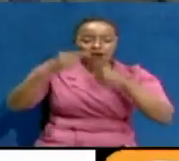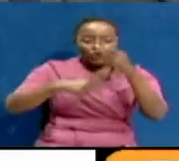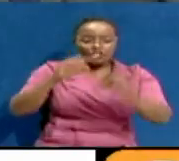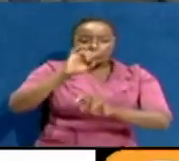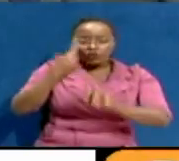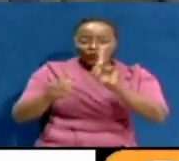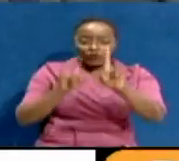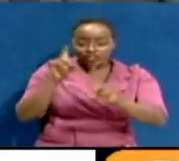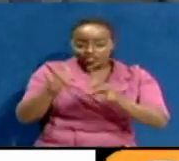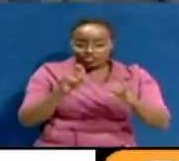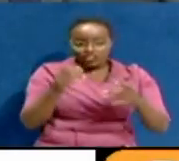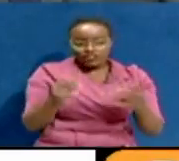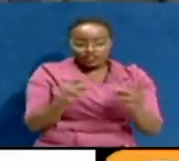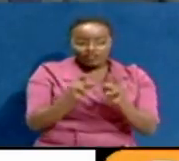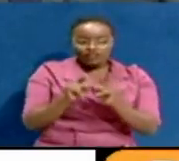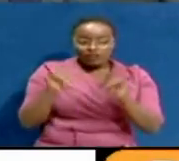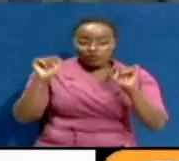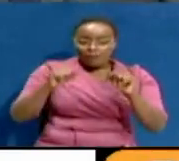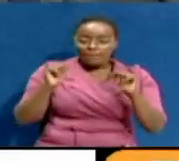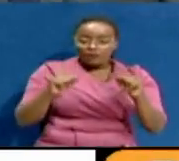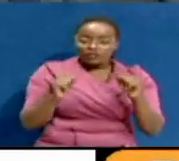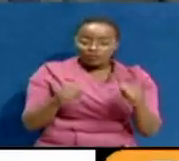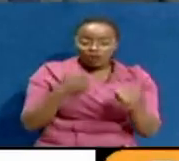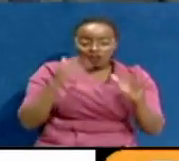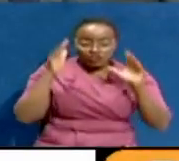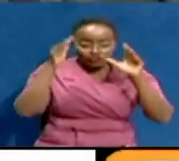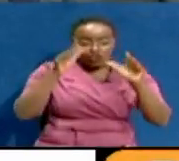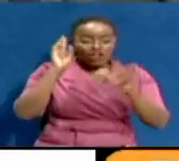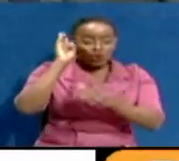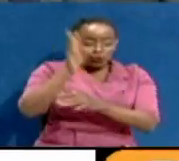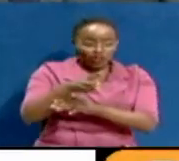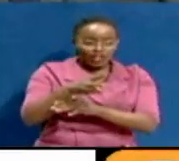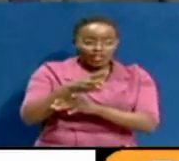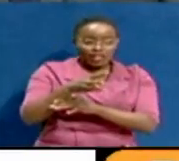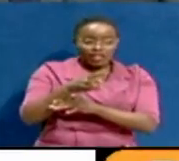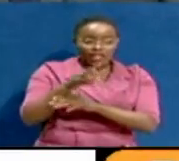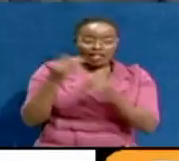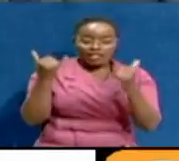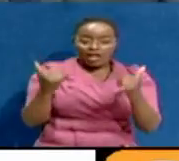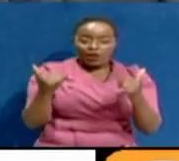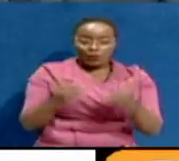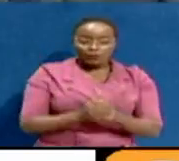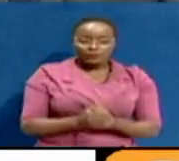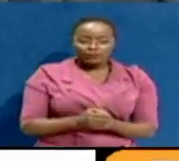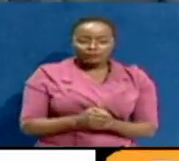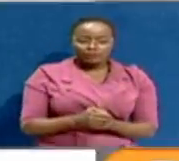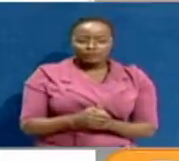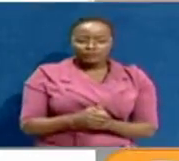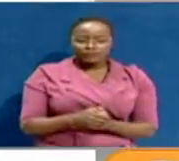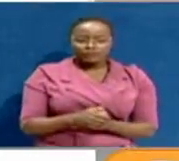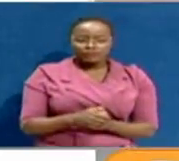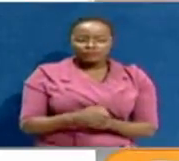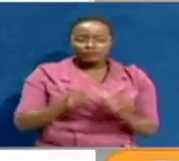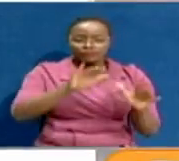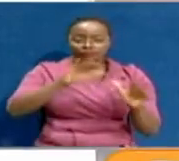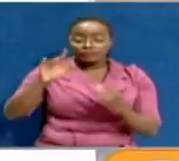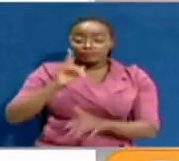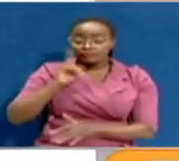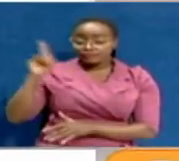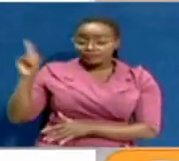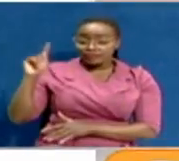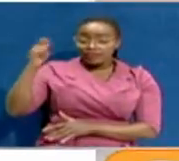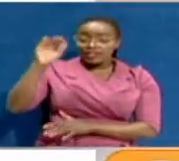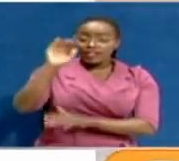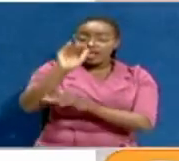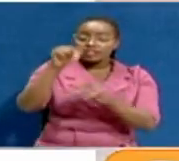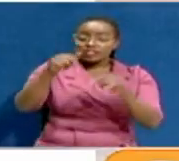your questions. Can we be able to take a look at them now? All right, here they are. This is what